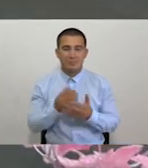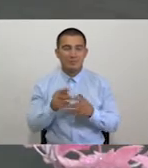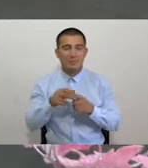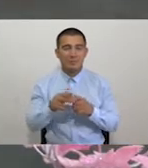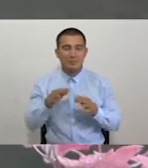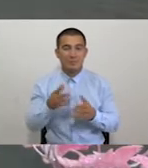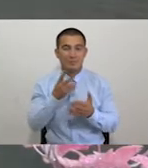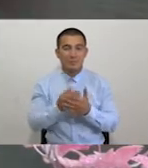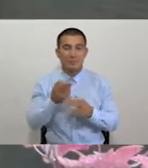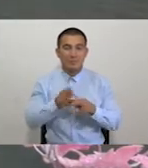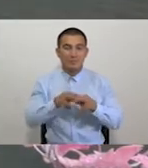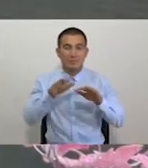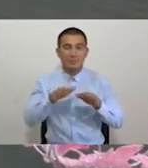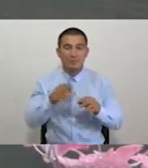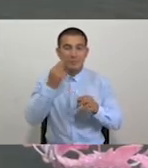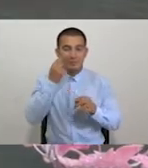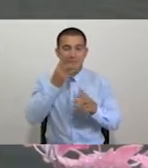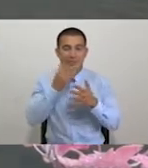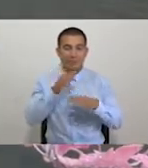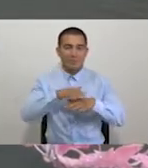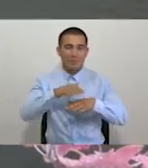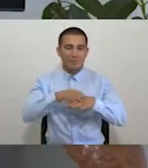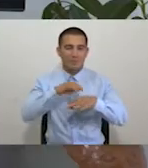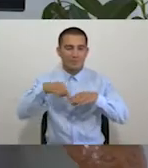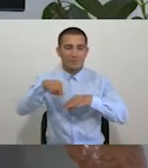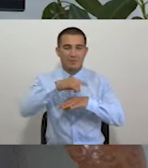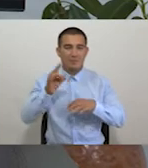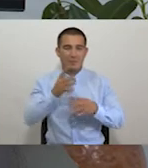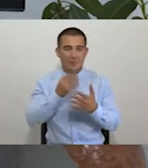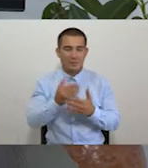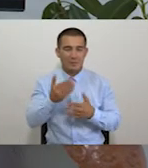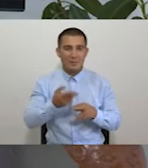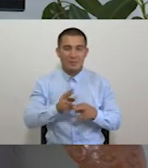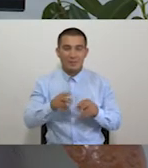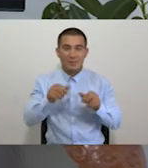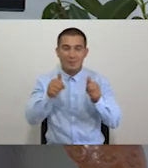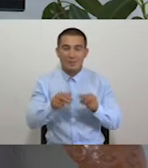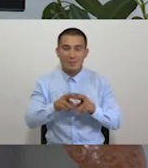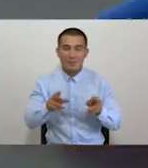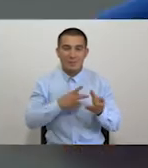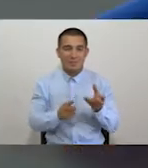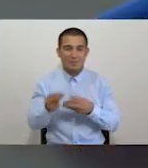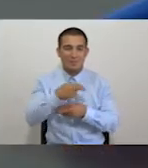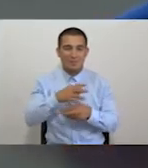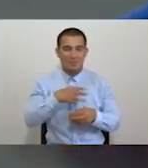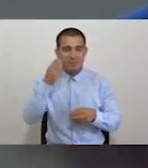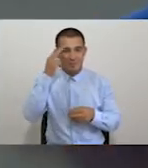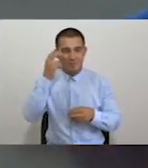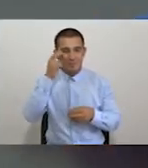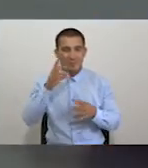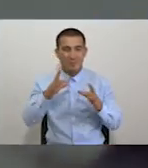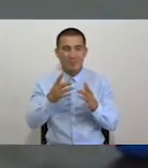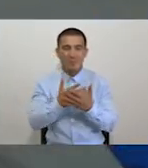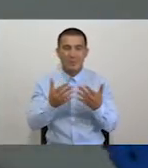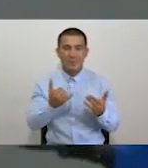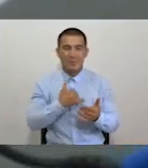buning ustki qismi bo'lib xizmat qiladi. Buning uchun bizga mana shunaqa shaklda qirqib olingan plastik idishimizni